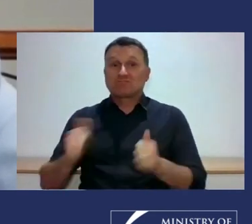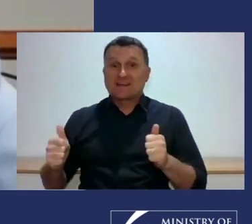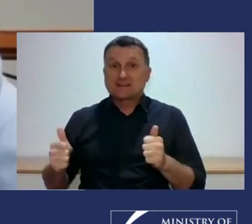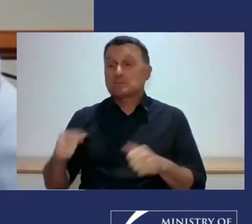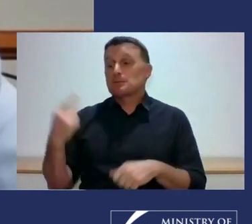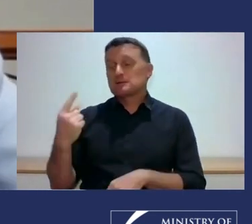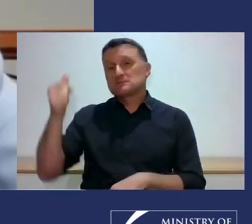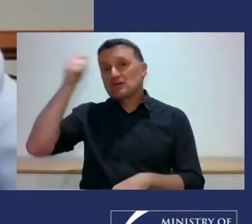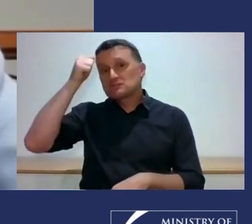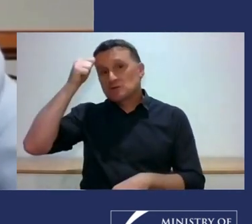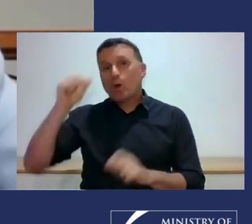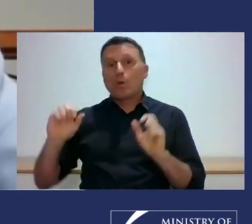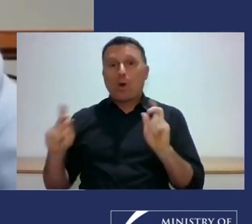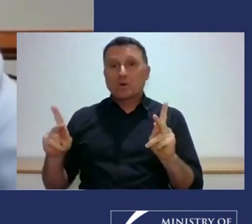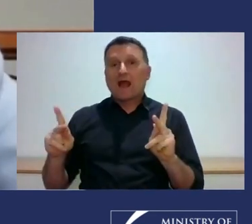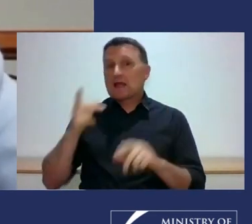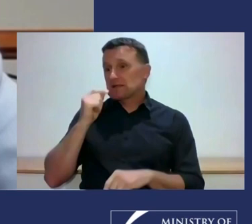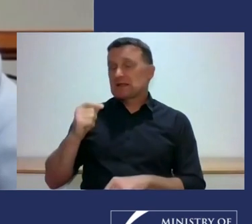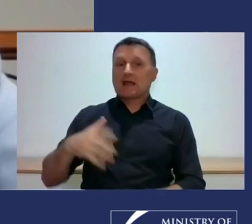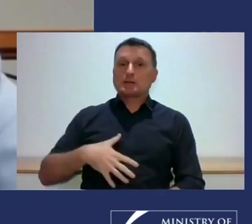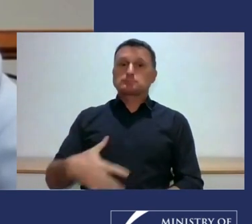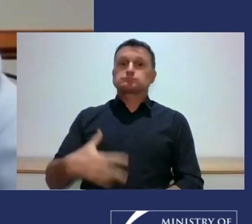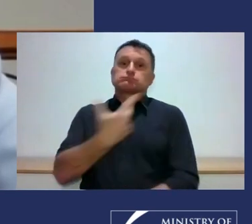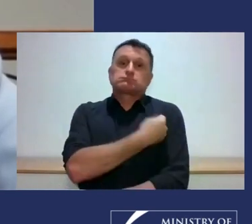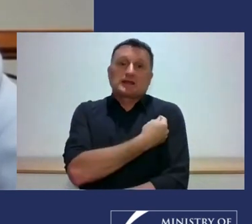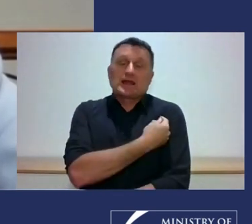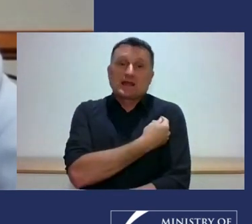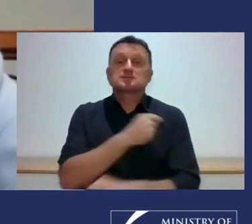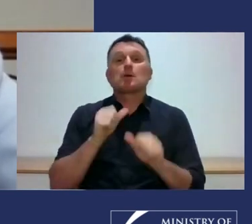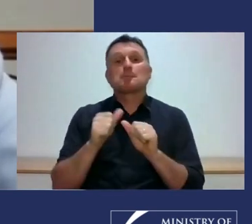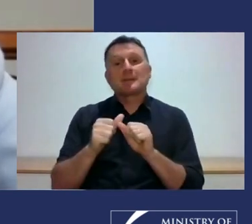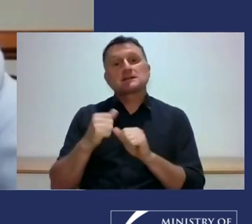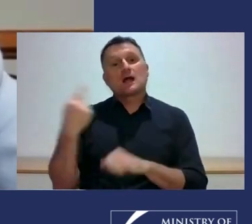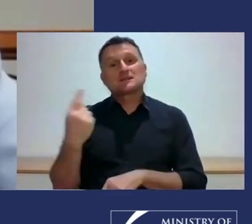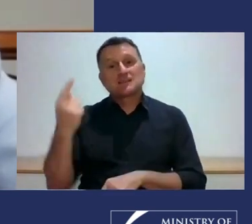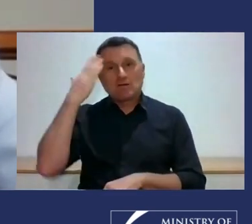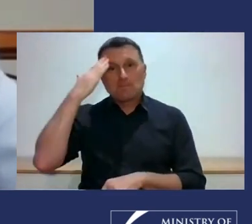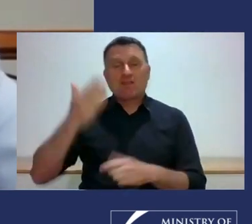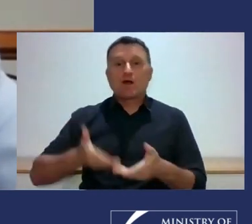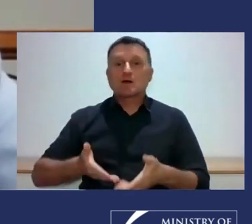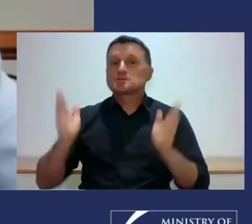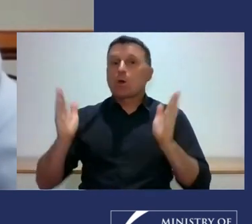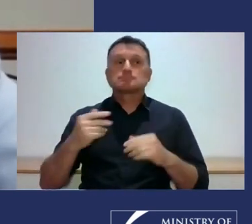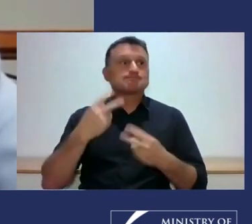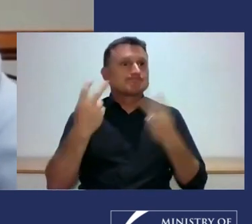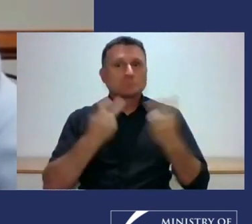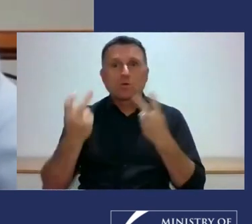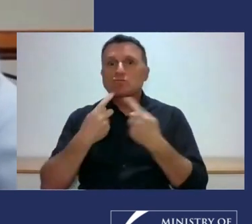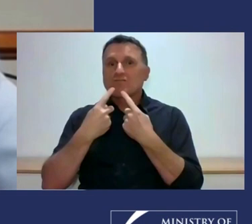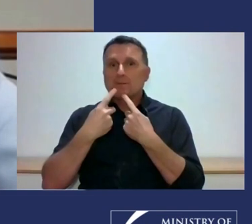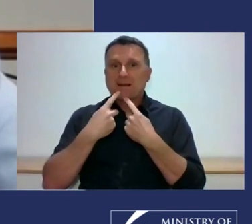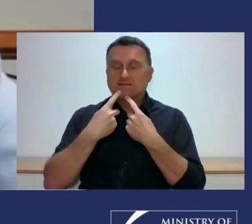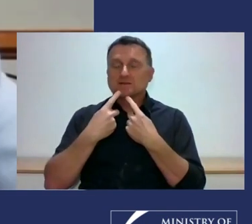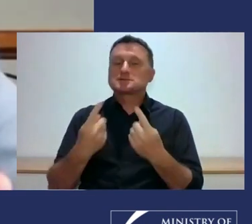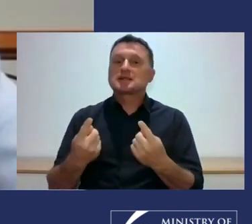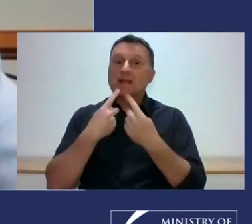knows that it was actually okay and has got the information and can explain it to her, so she feels that she's feels safe to have it when she's got that information.